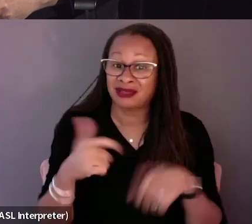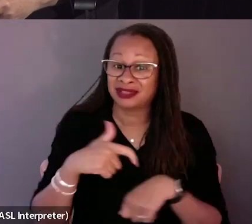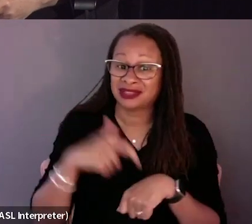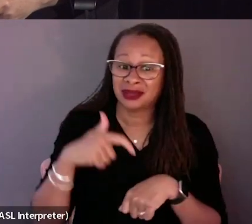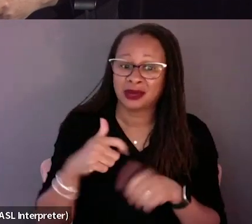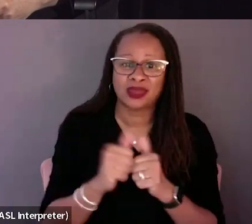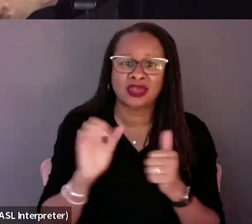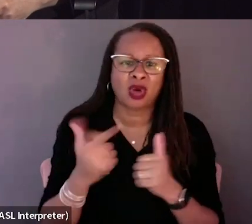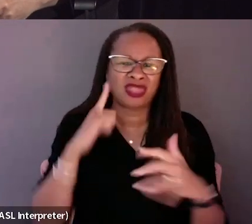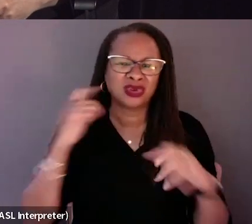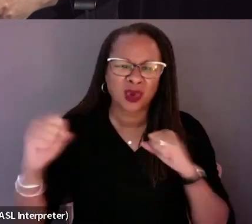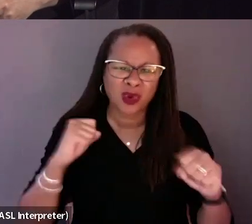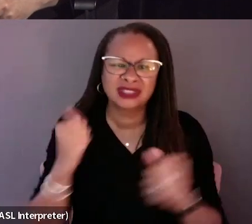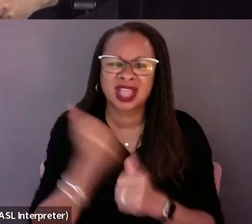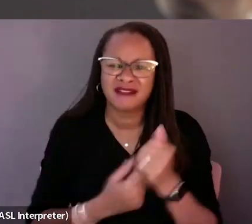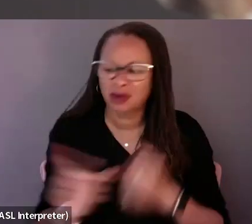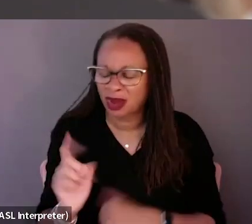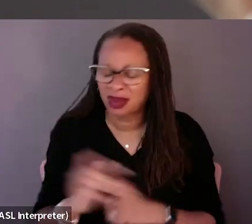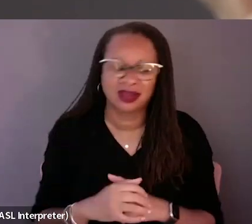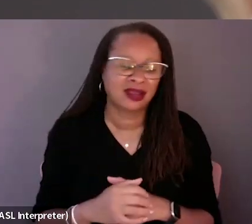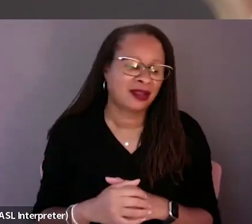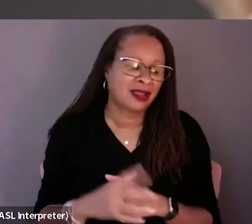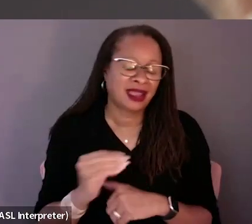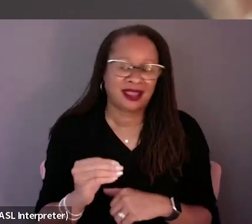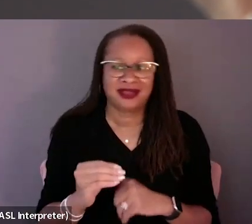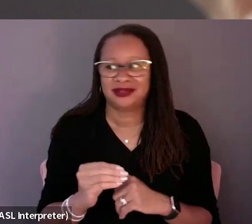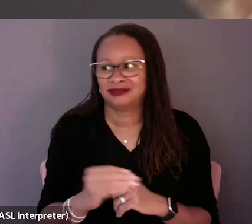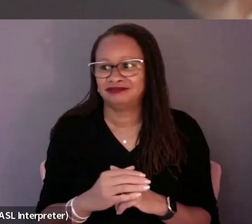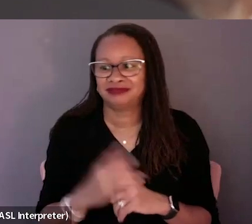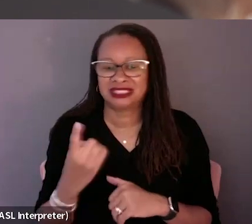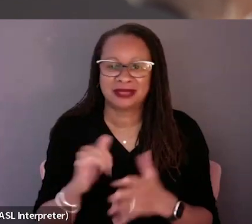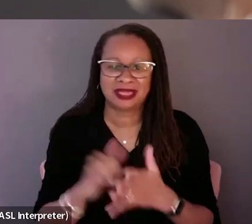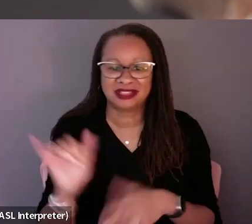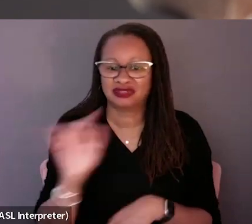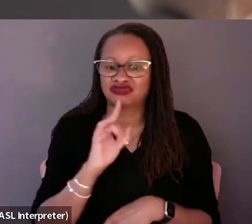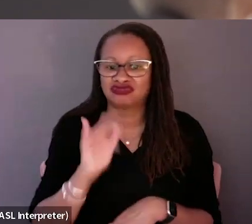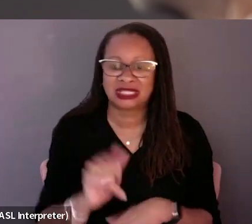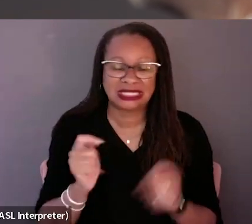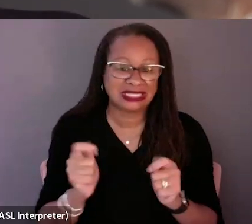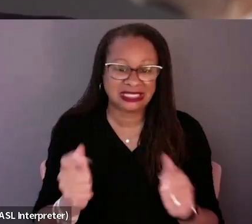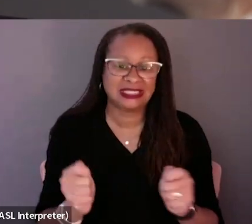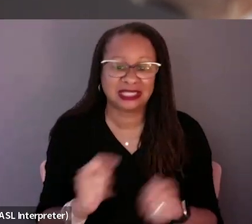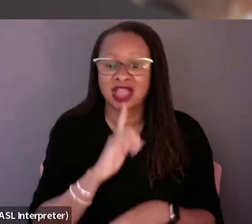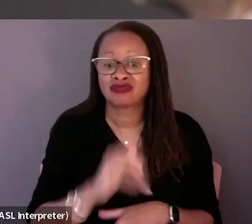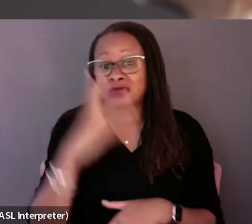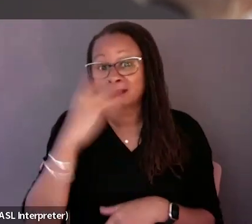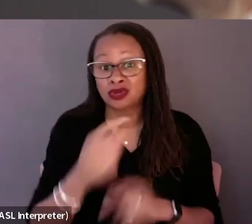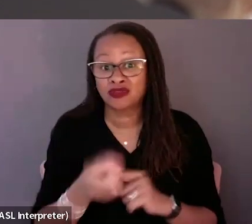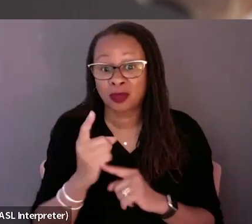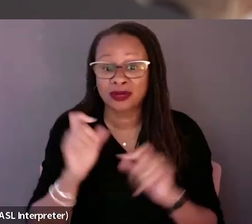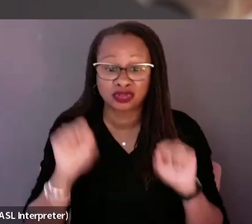the noise everywhere and just something that it's like really instant. It's like beautiful moment that you can